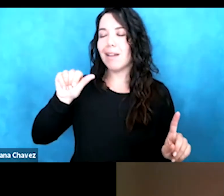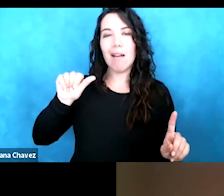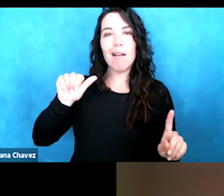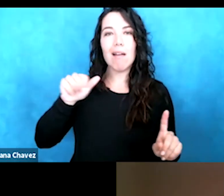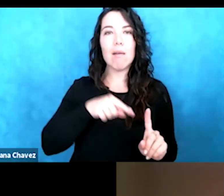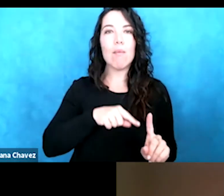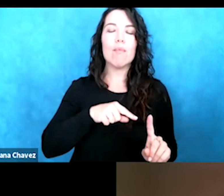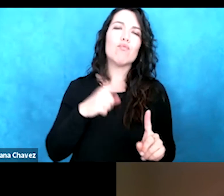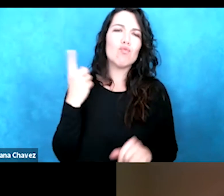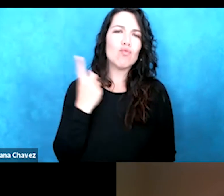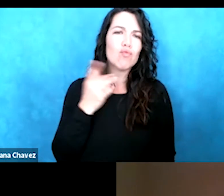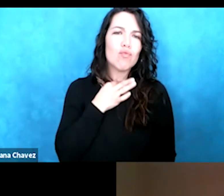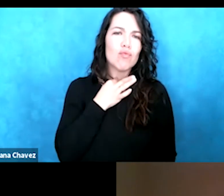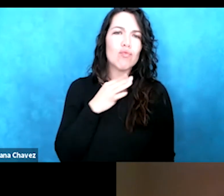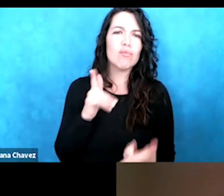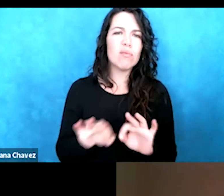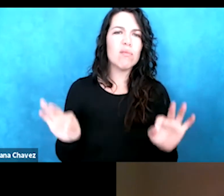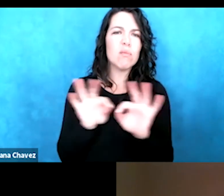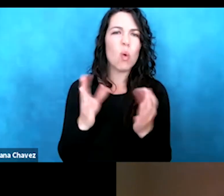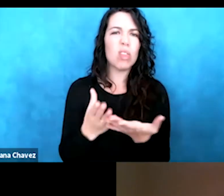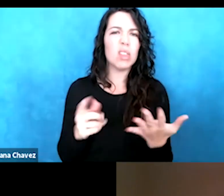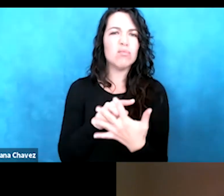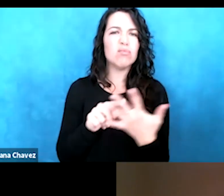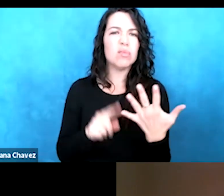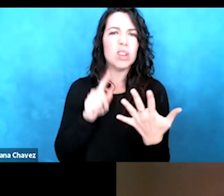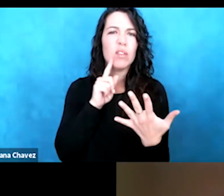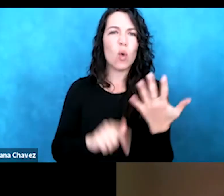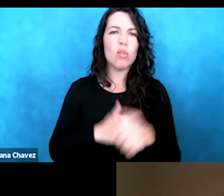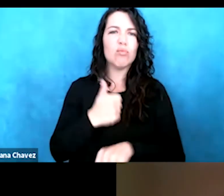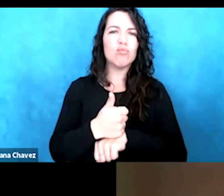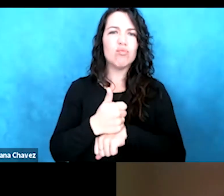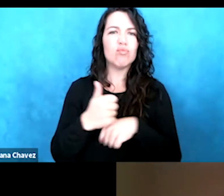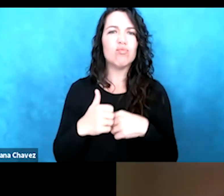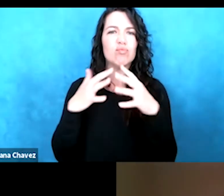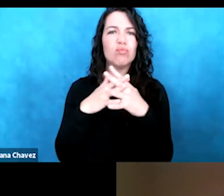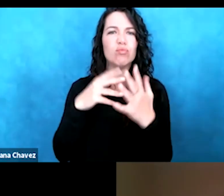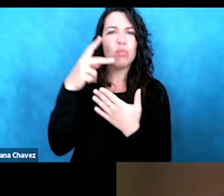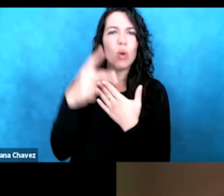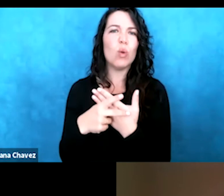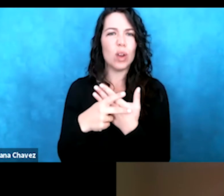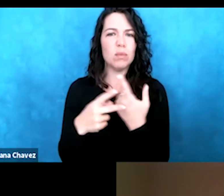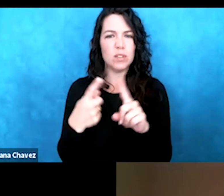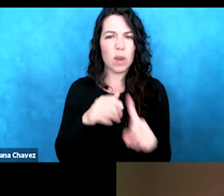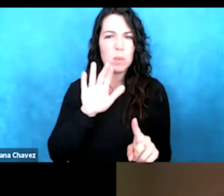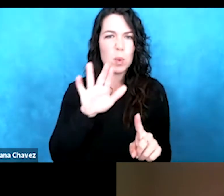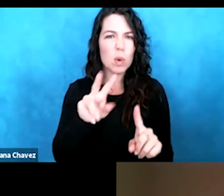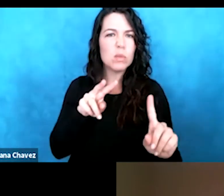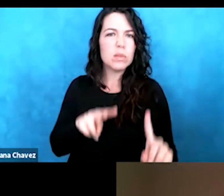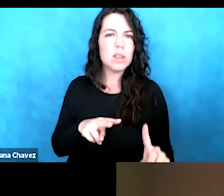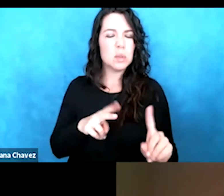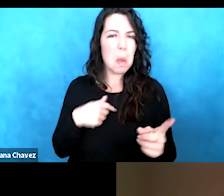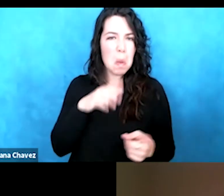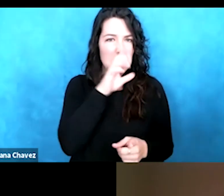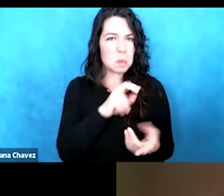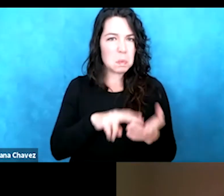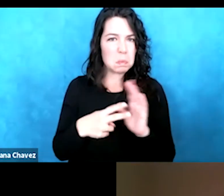some important elements for integration into broader programming from your perspective. So I imagine that's integration of